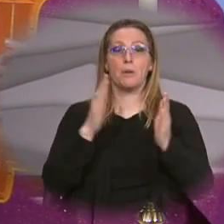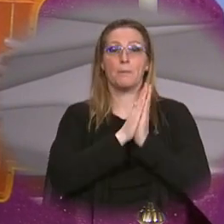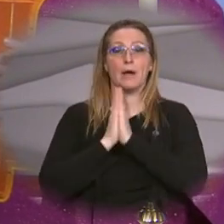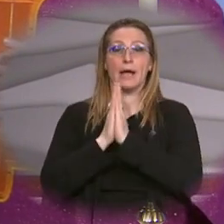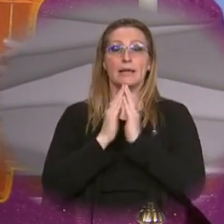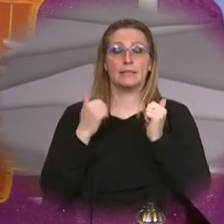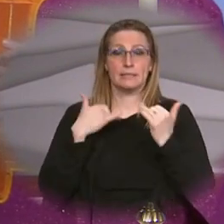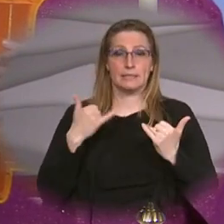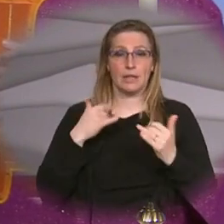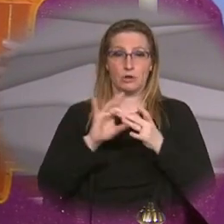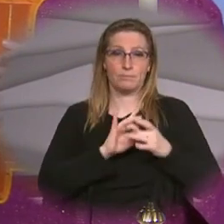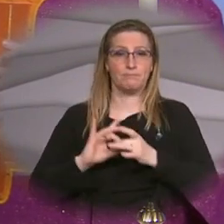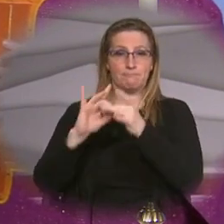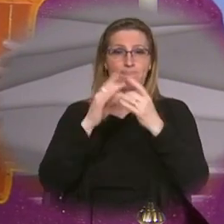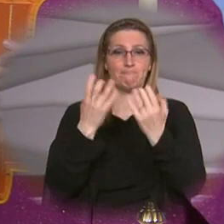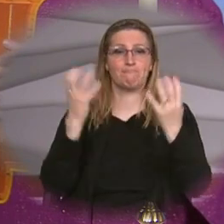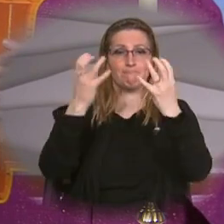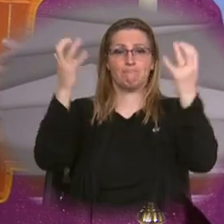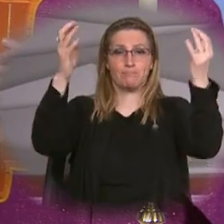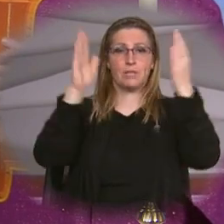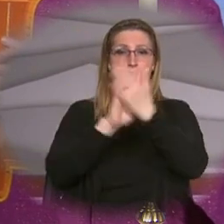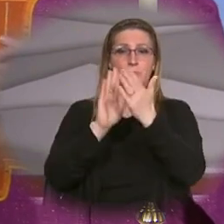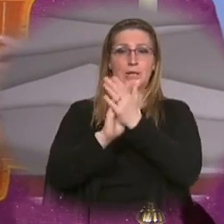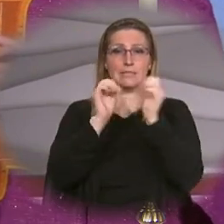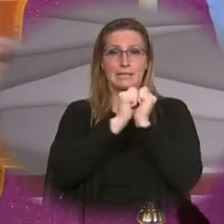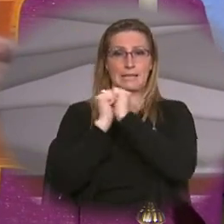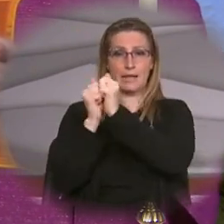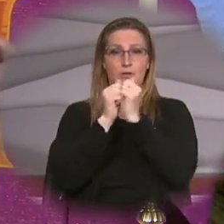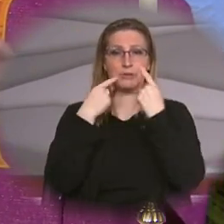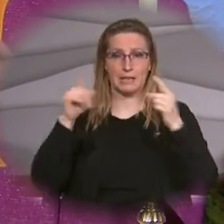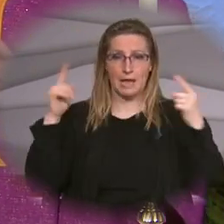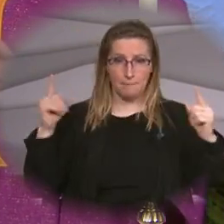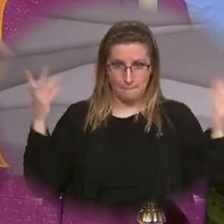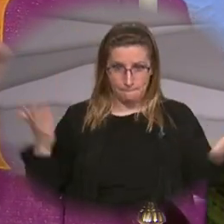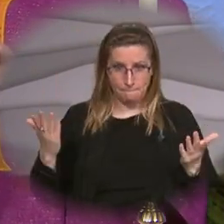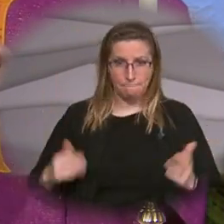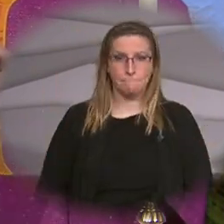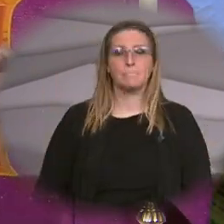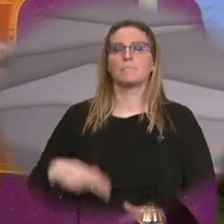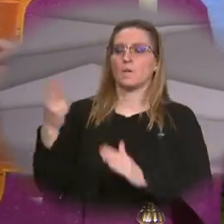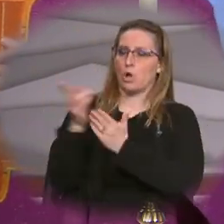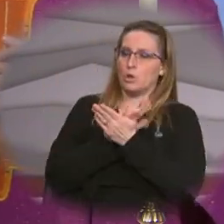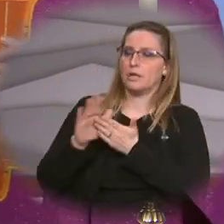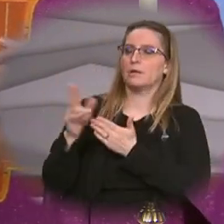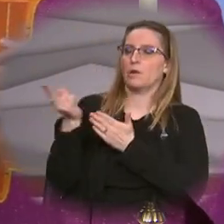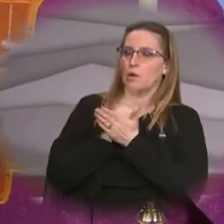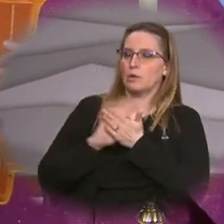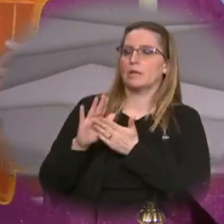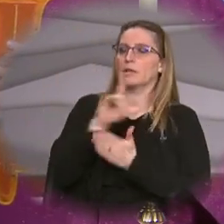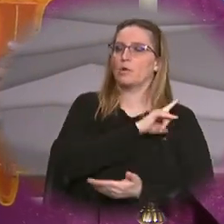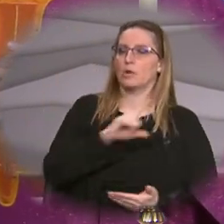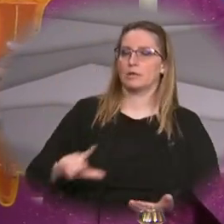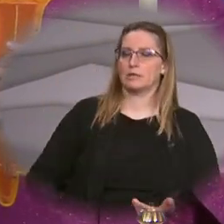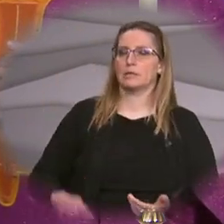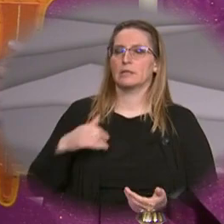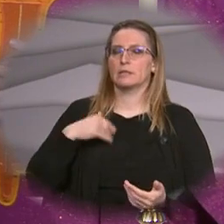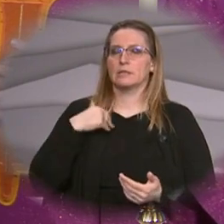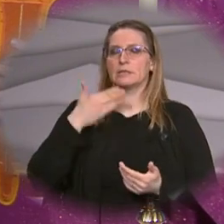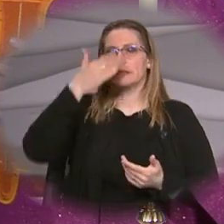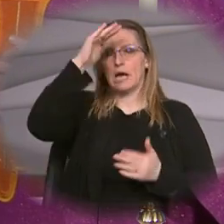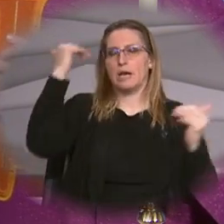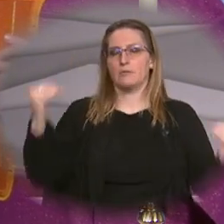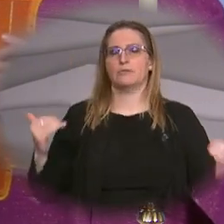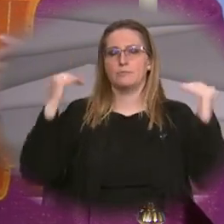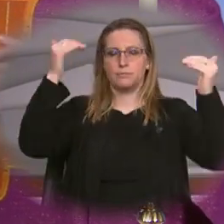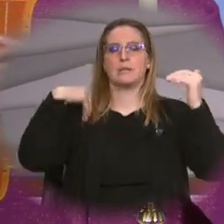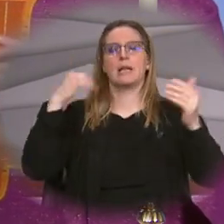join with theirs in one chorus of exultant praise as we acclaim. Holy, Holy, Holy Lord, God of